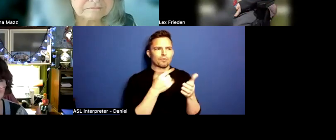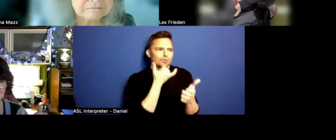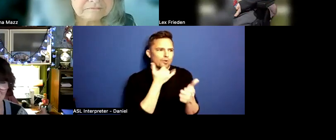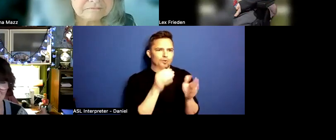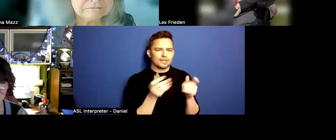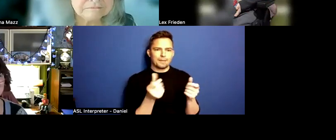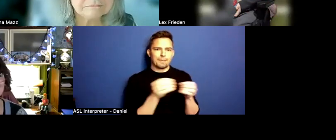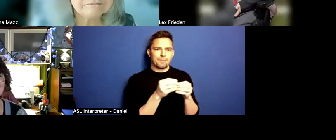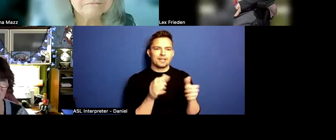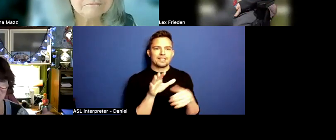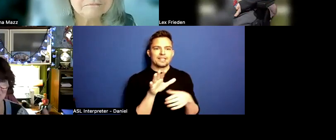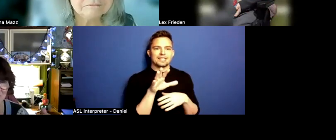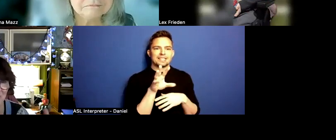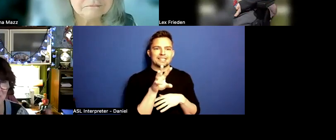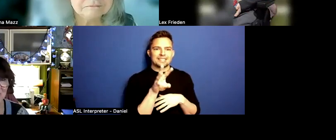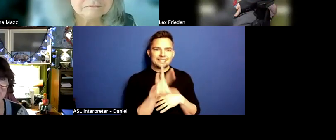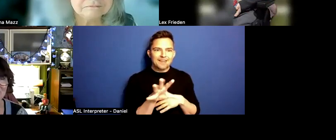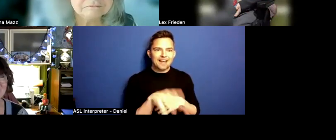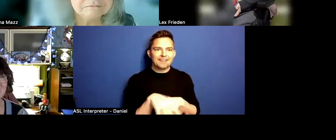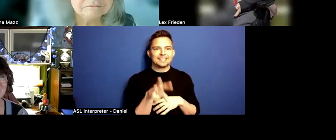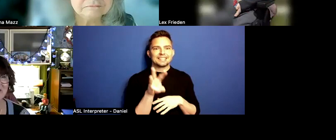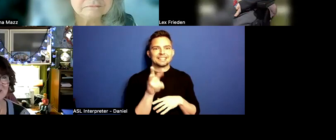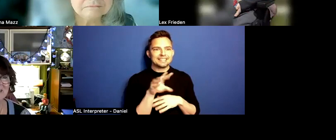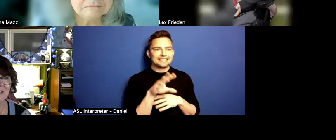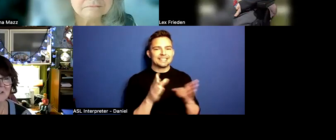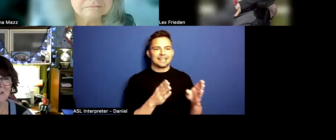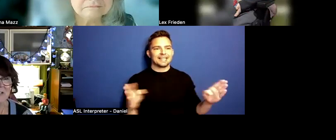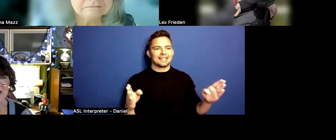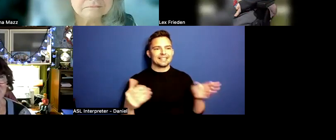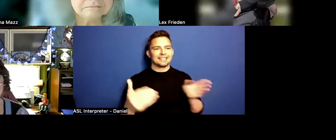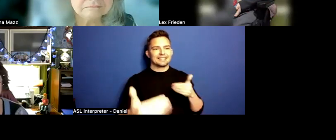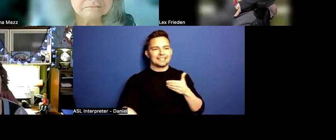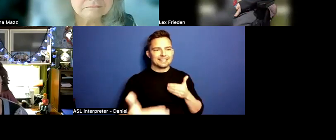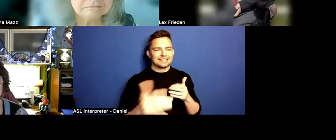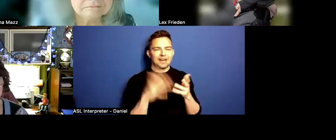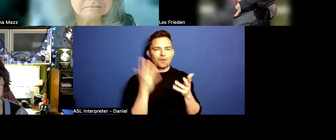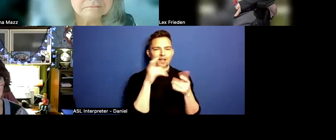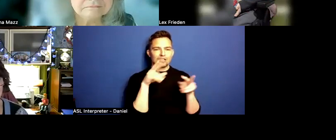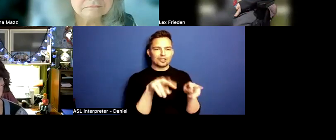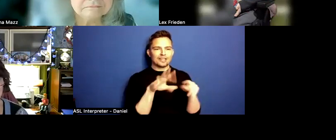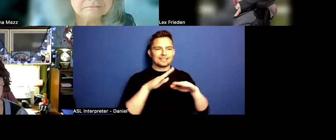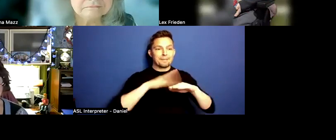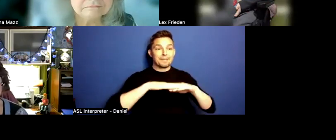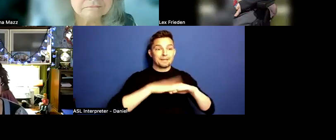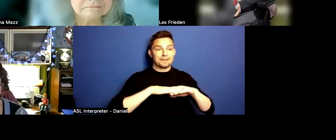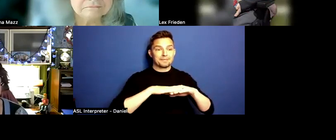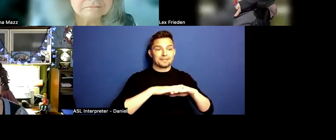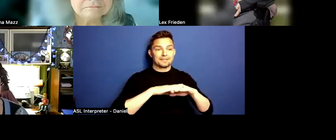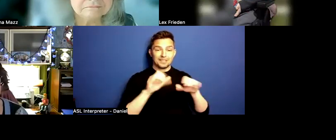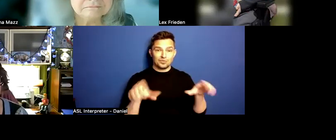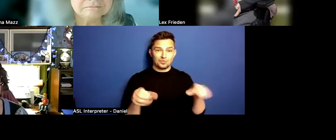with 65 inches of depth? Why do you only look at it, I said, as being that minimum? Can you do more?